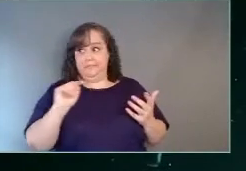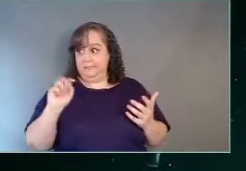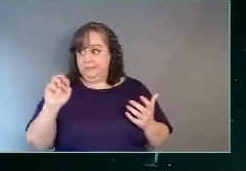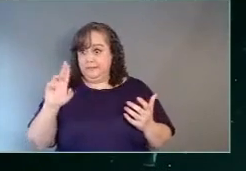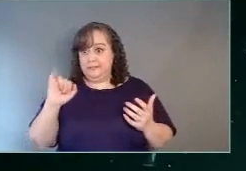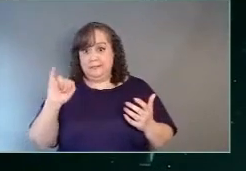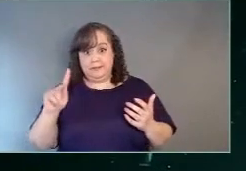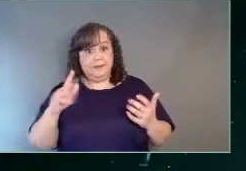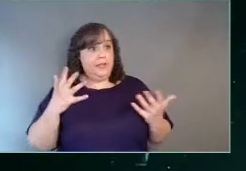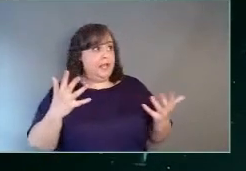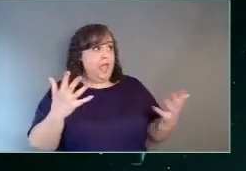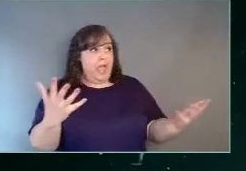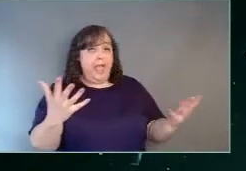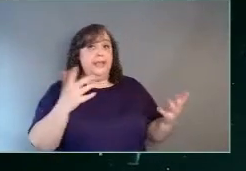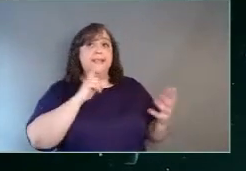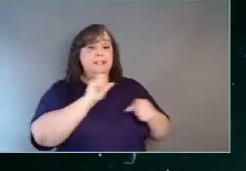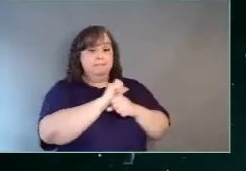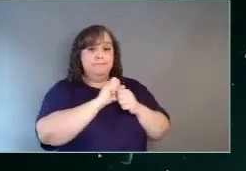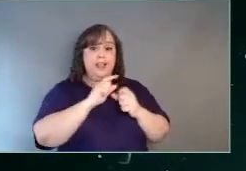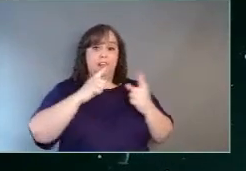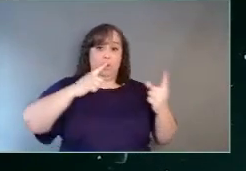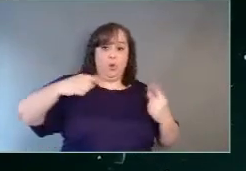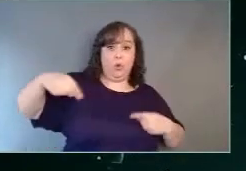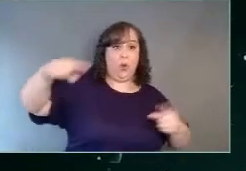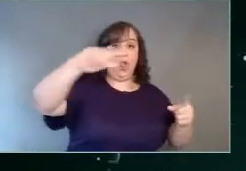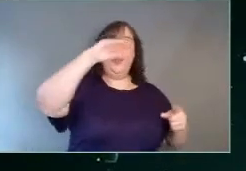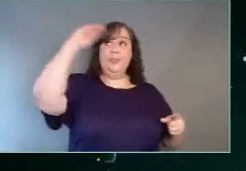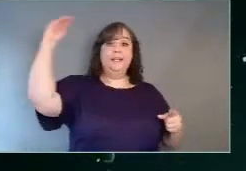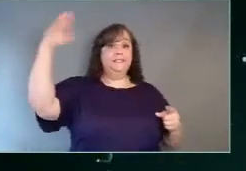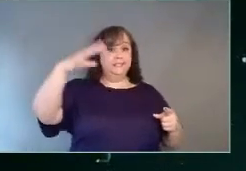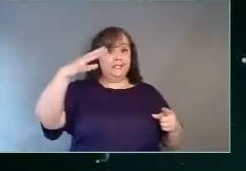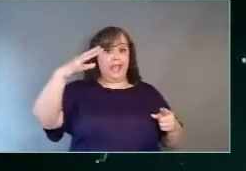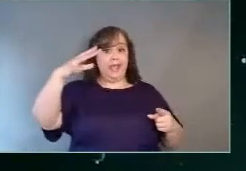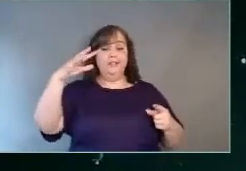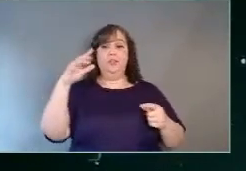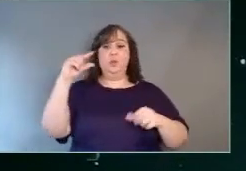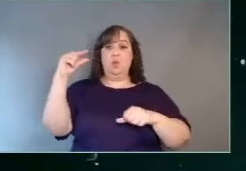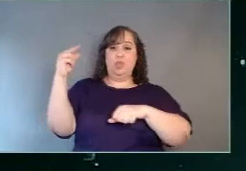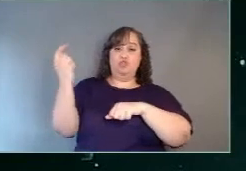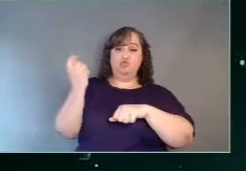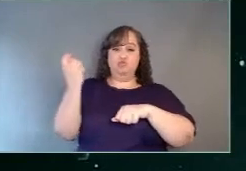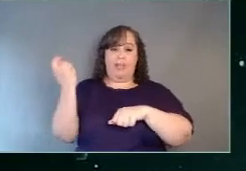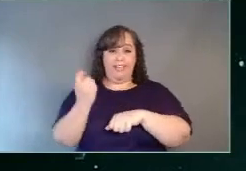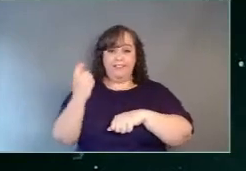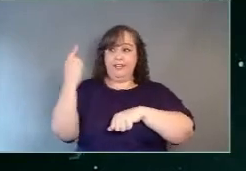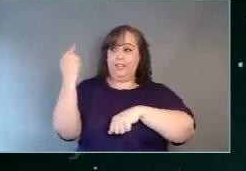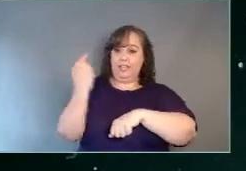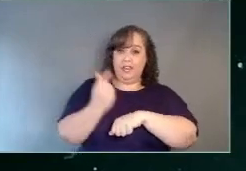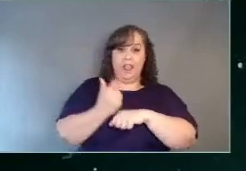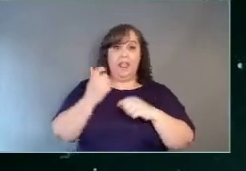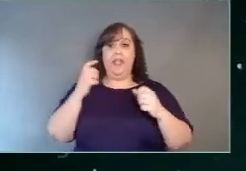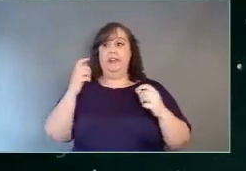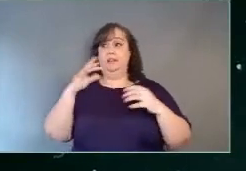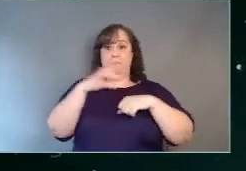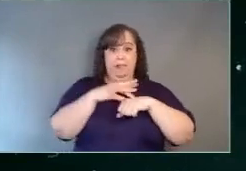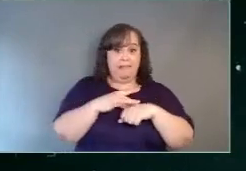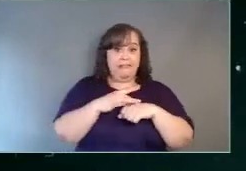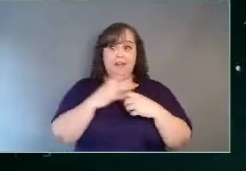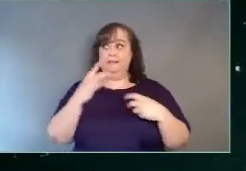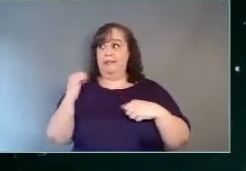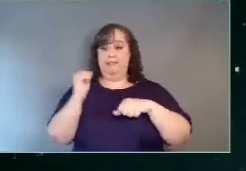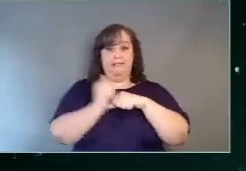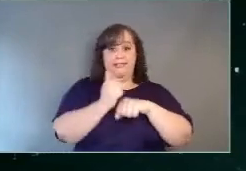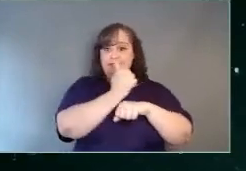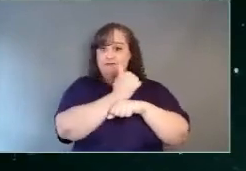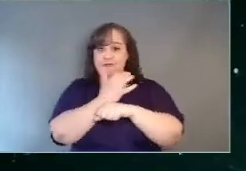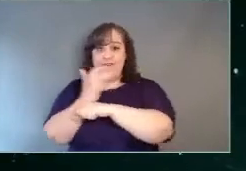the sun is the gravitational giant in our solar system, and the asteroids are orbiting the sun in the same way that the Earth is orbiting